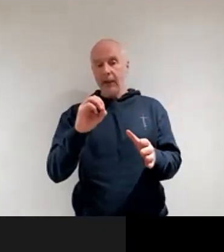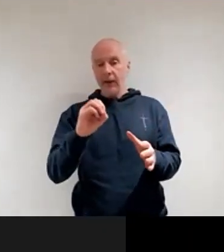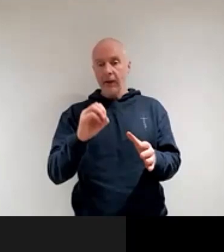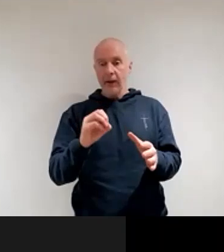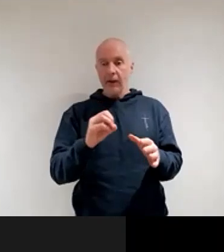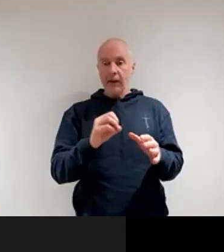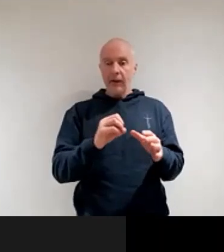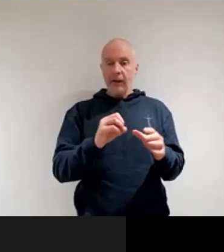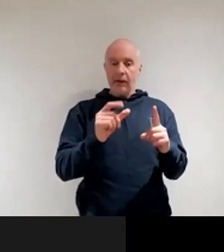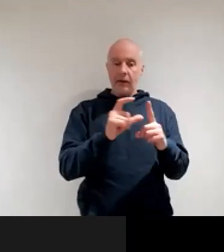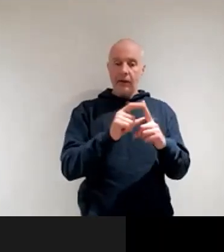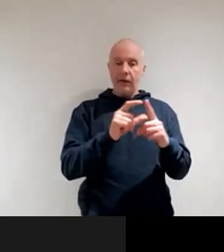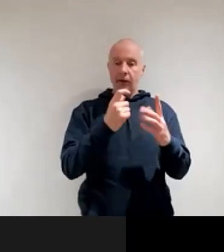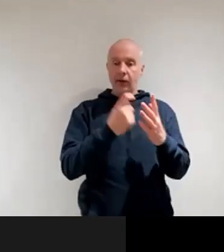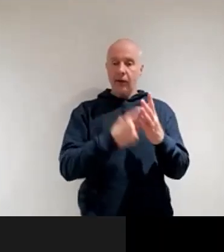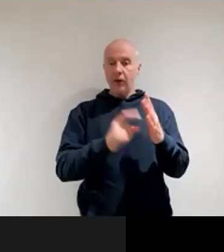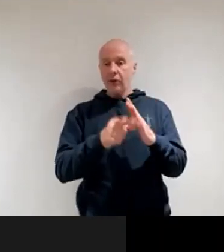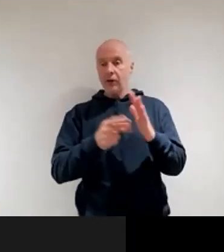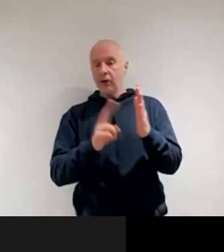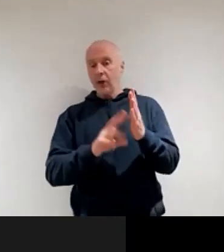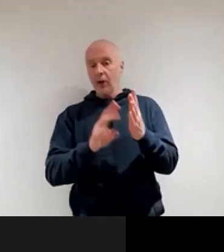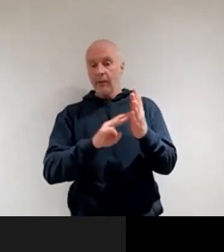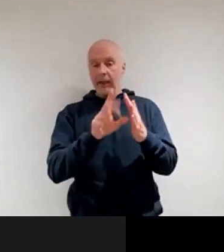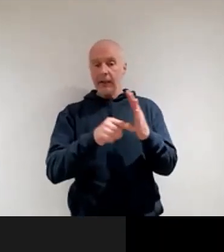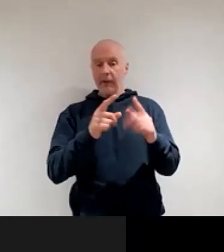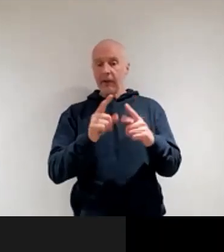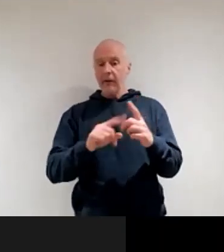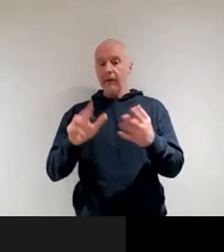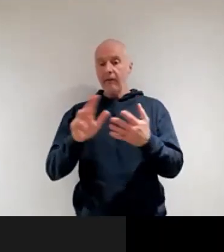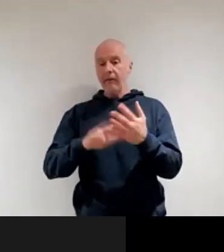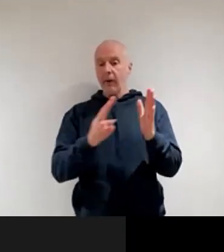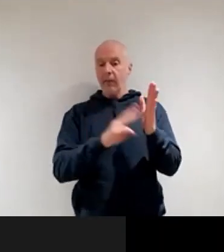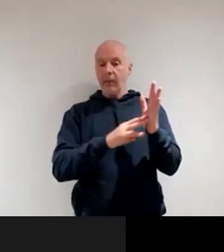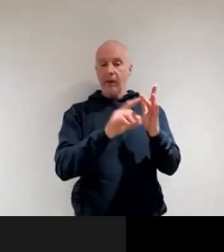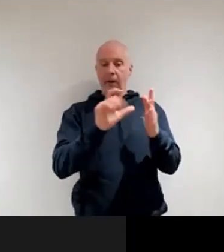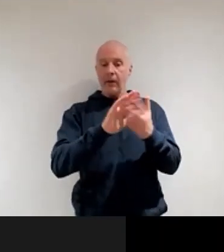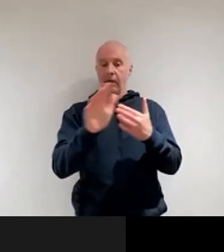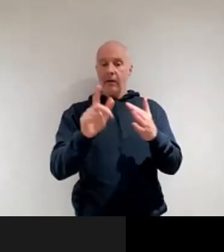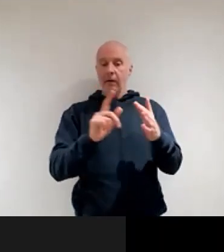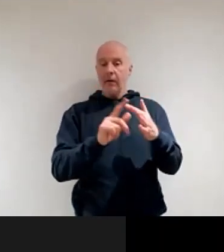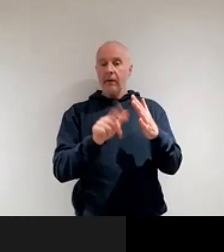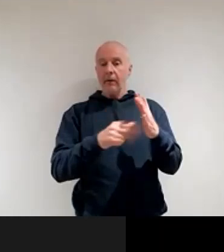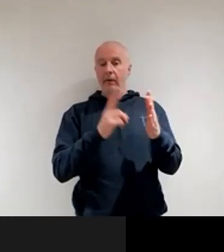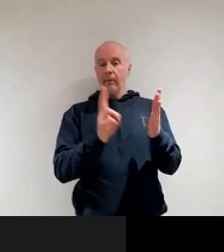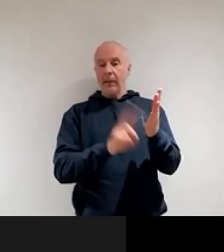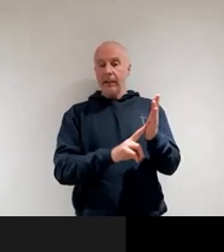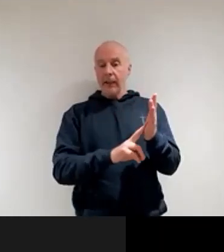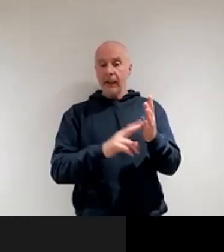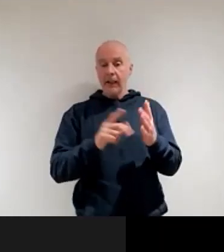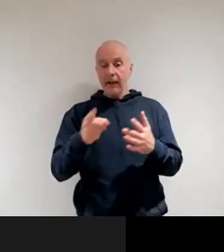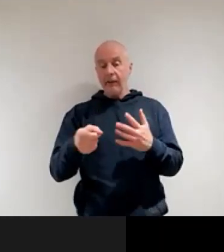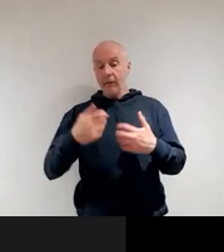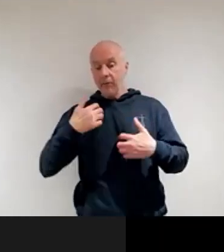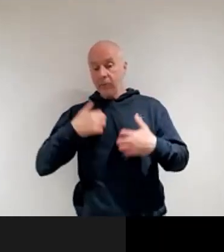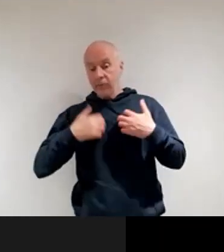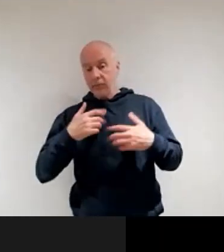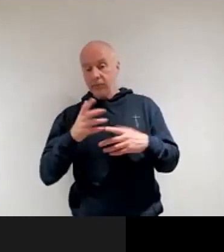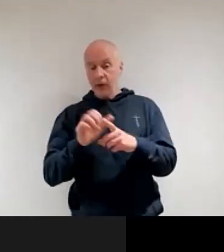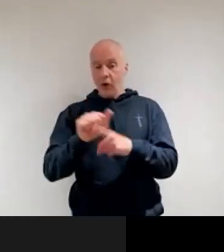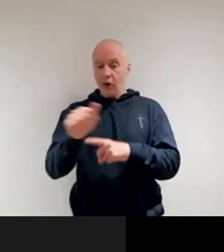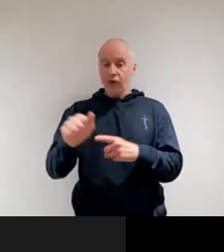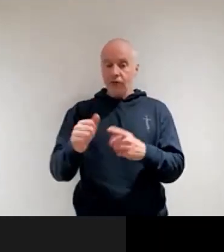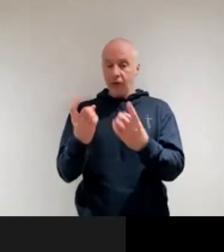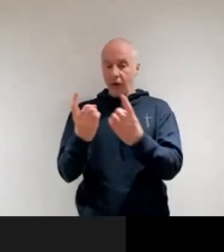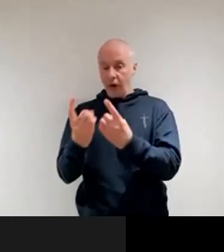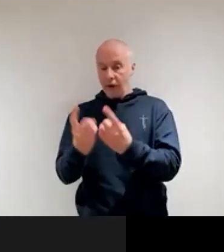John Mansfield of the University of Michigan. So if you're interested in cultural artifacts and how we characterize those, that may